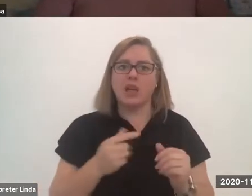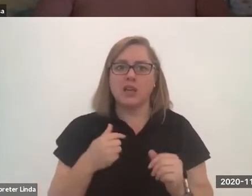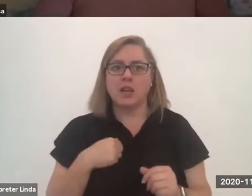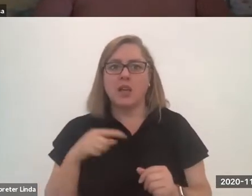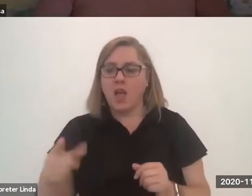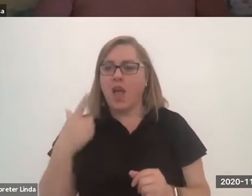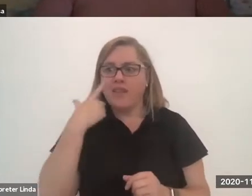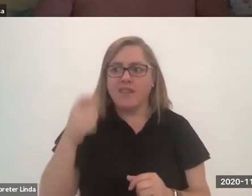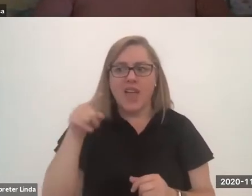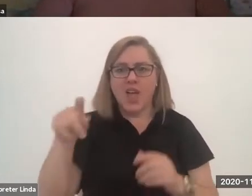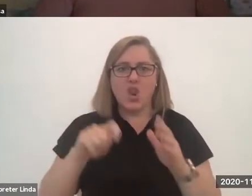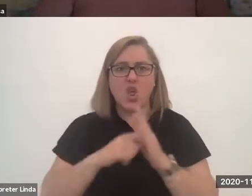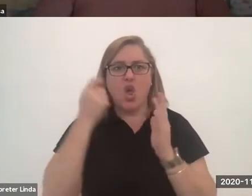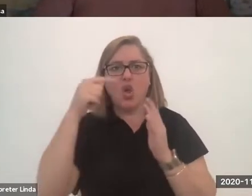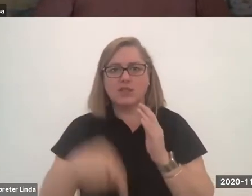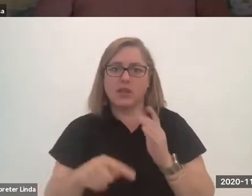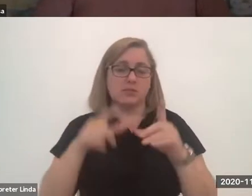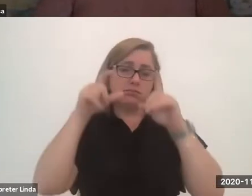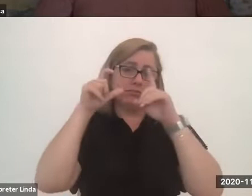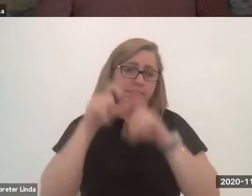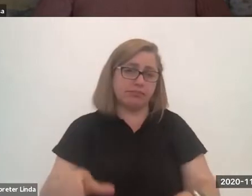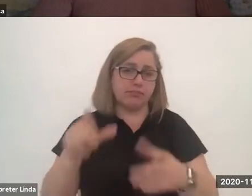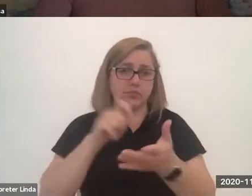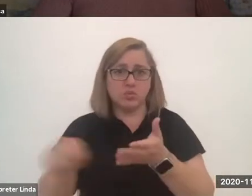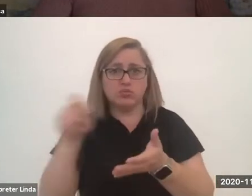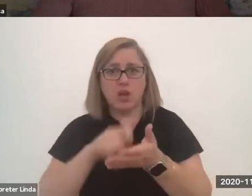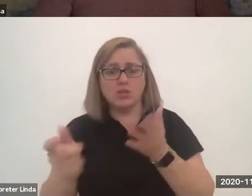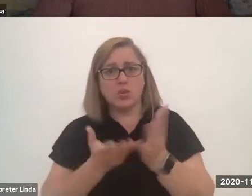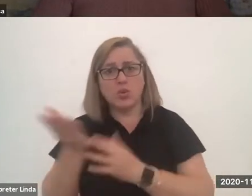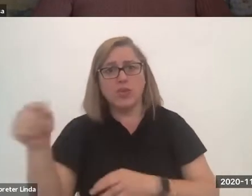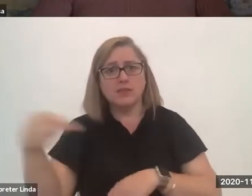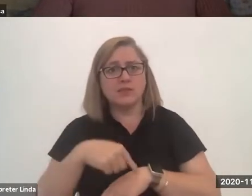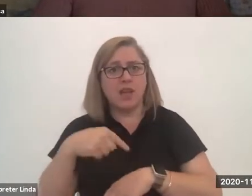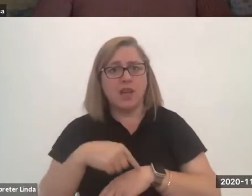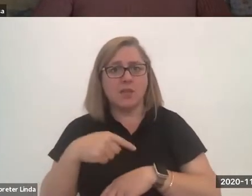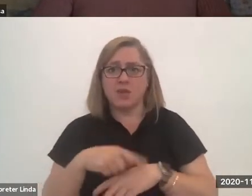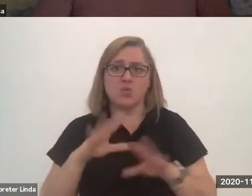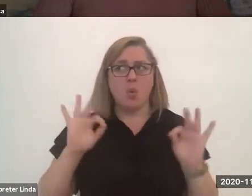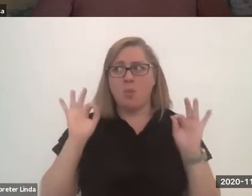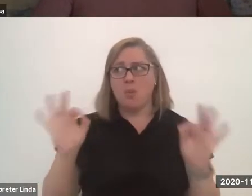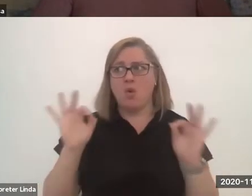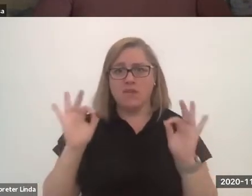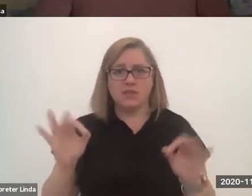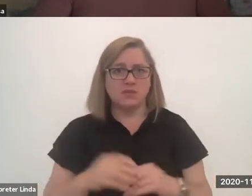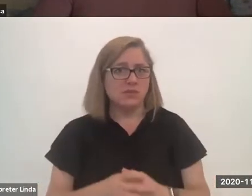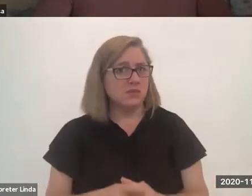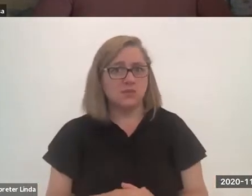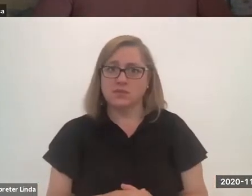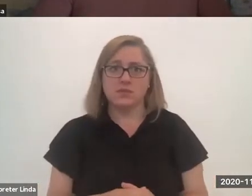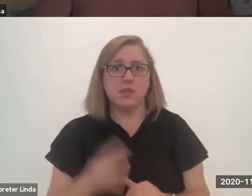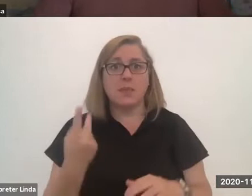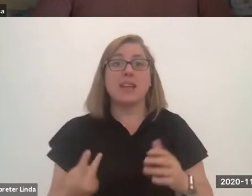lockdown to be extremely difficult, and not ideal conditions at all. Just like a get